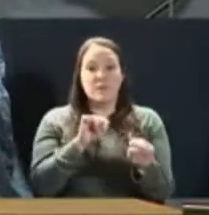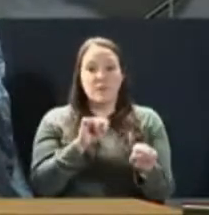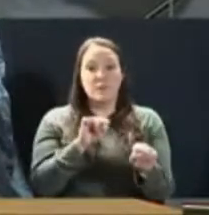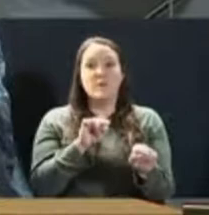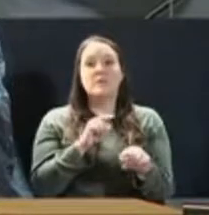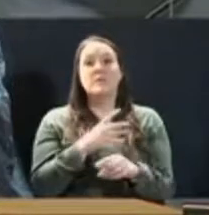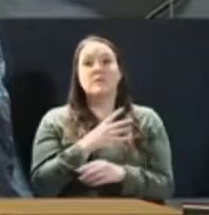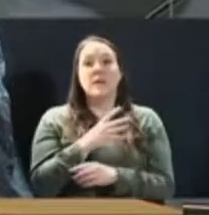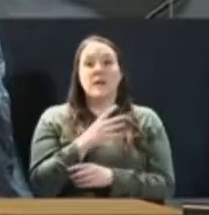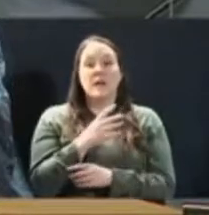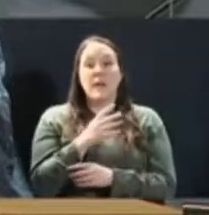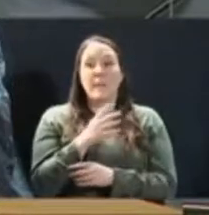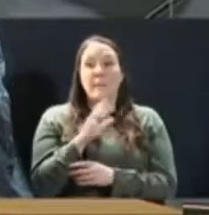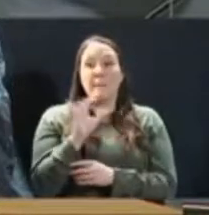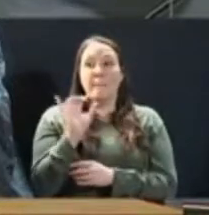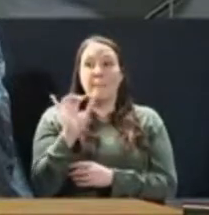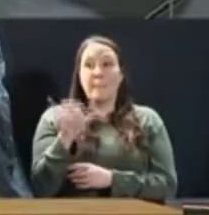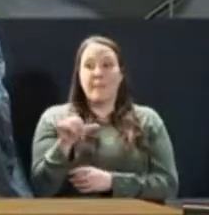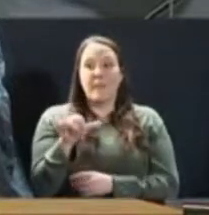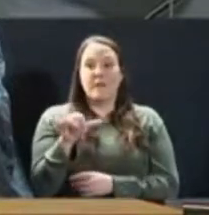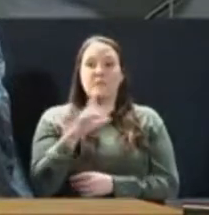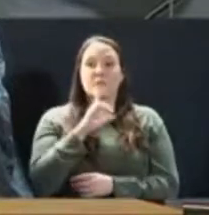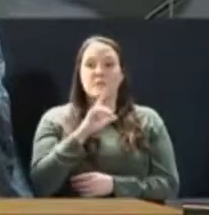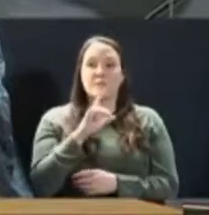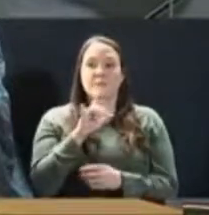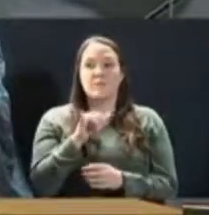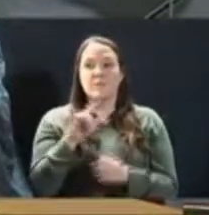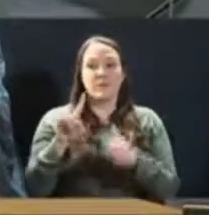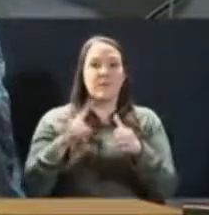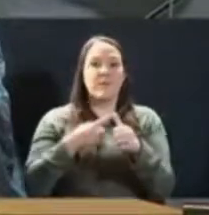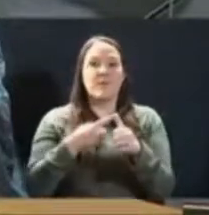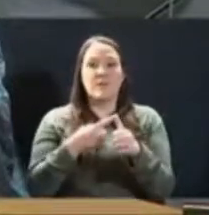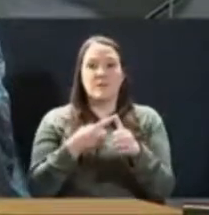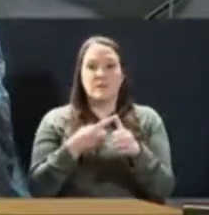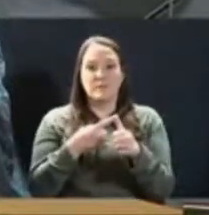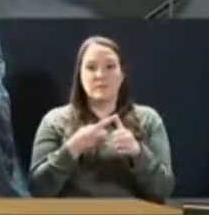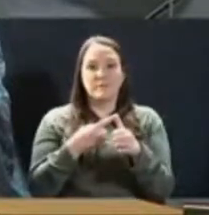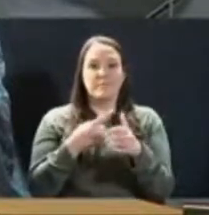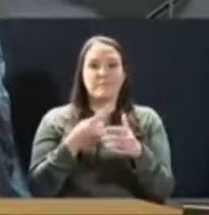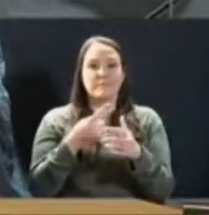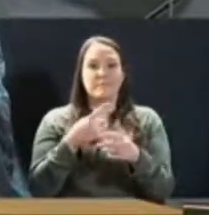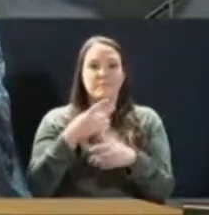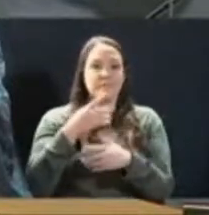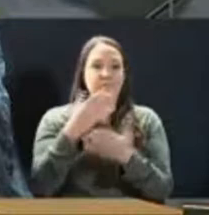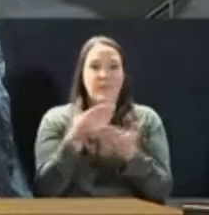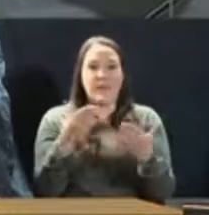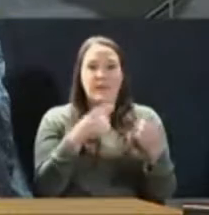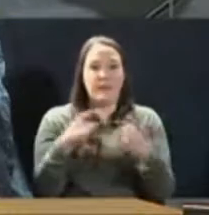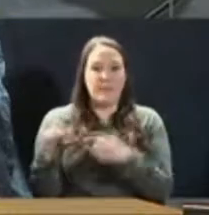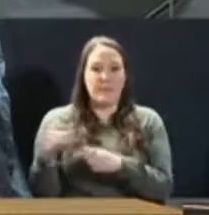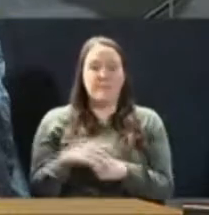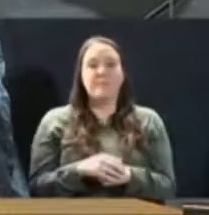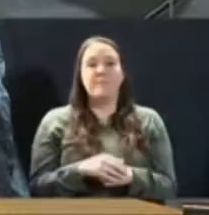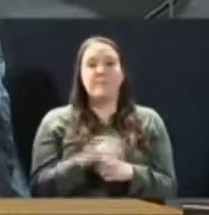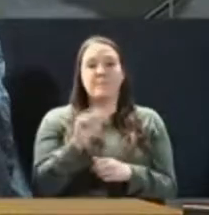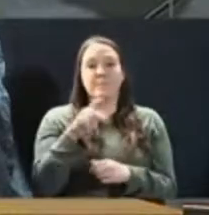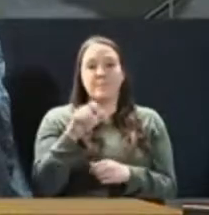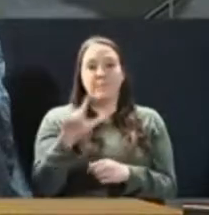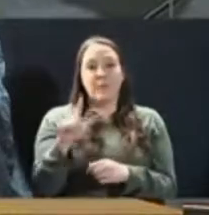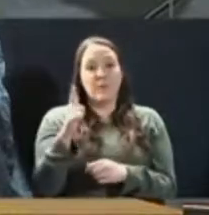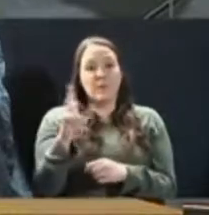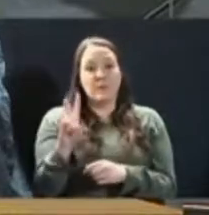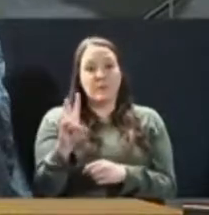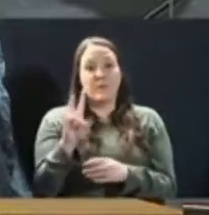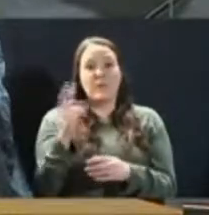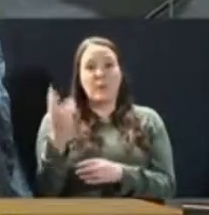orders. That was kind of the first shoe to fall. April 27th, which was